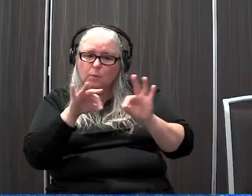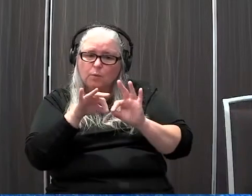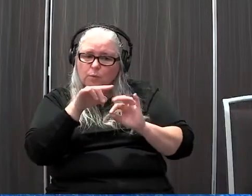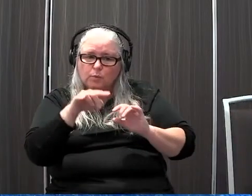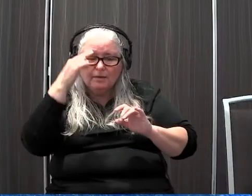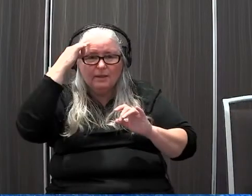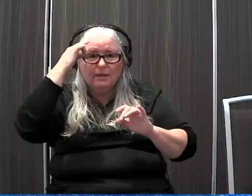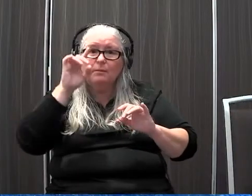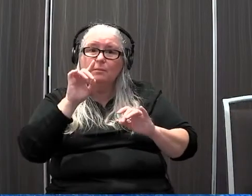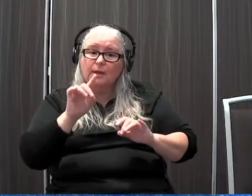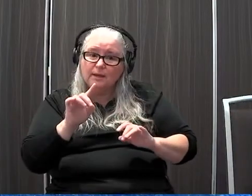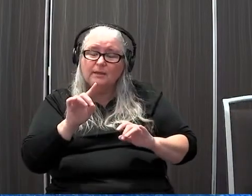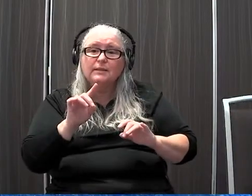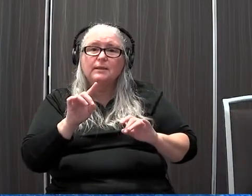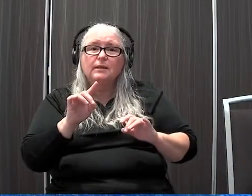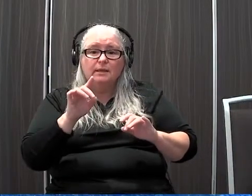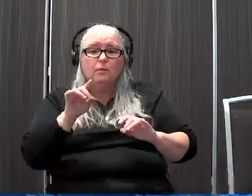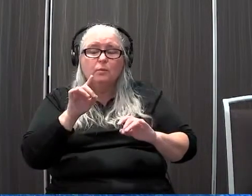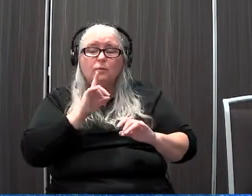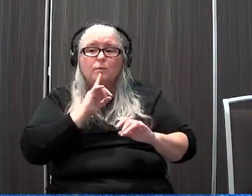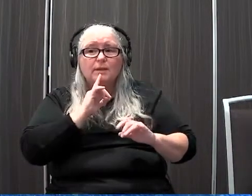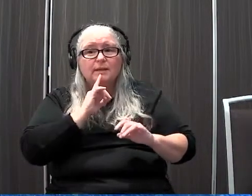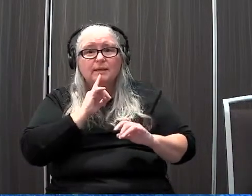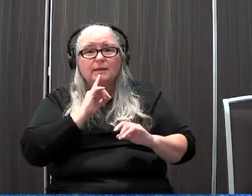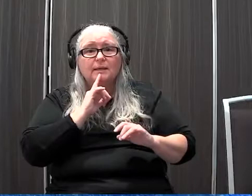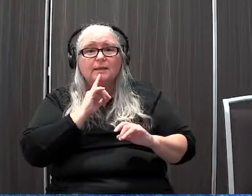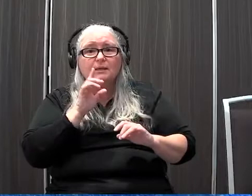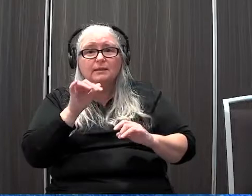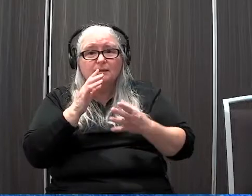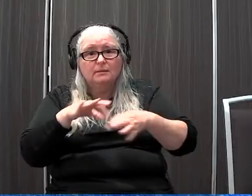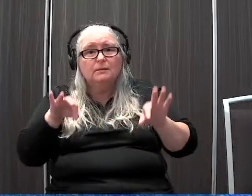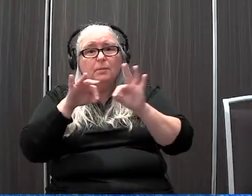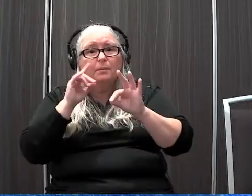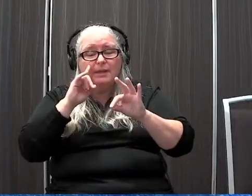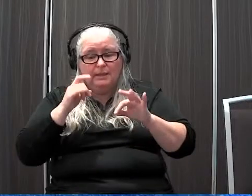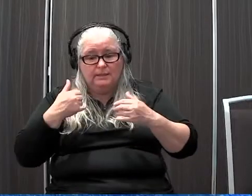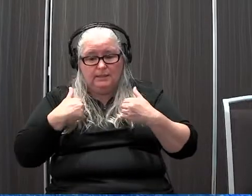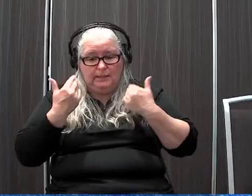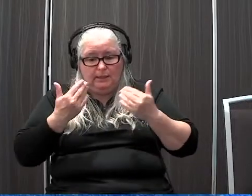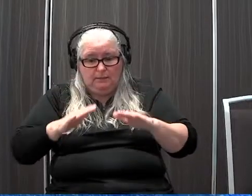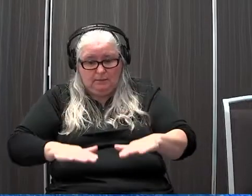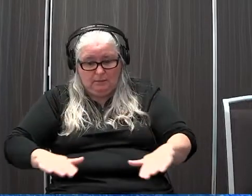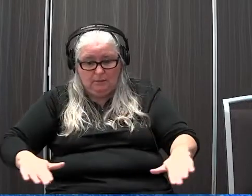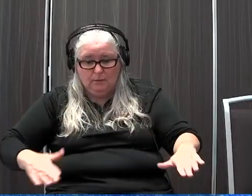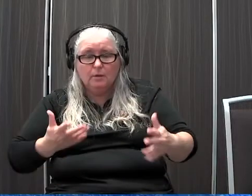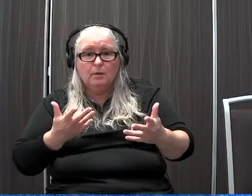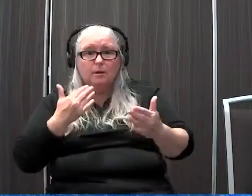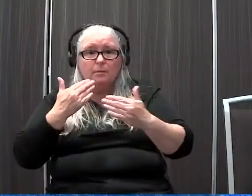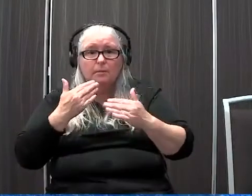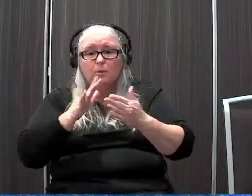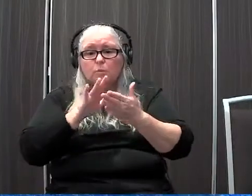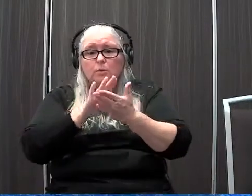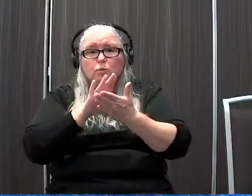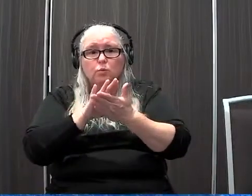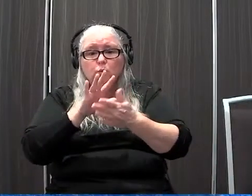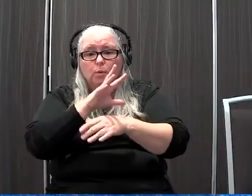educational impact, but it still does because especially in the younger years, there might be some school assignments where